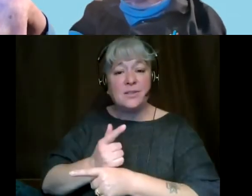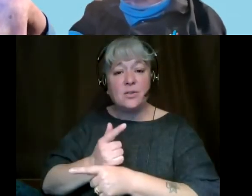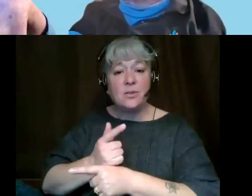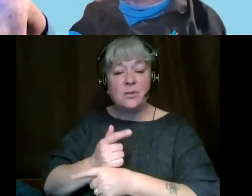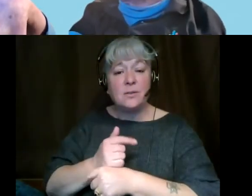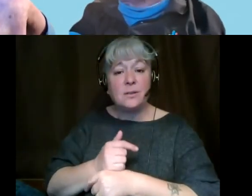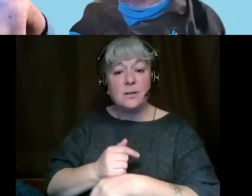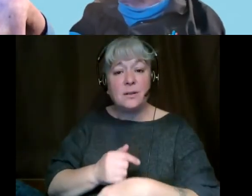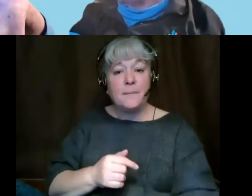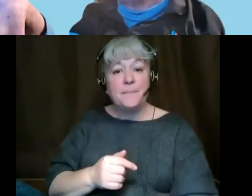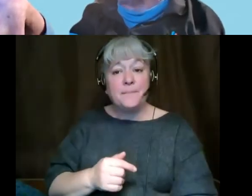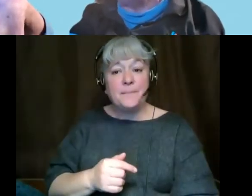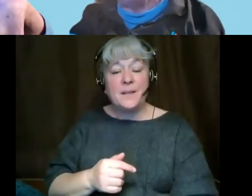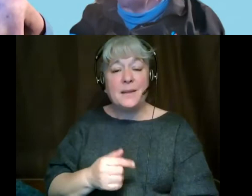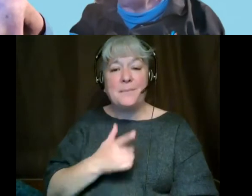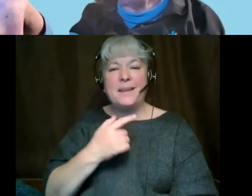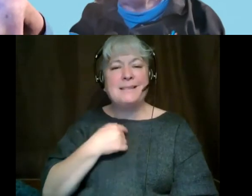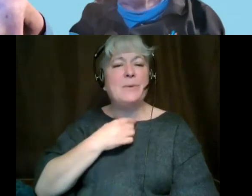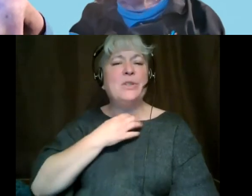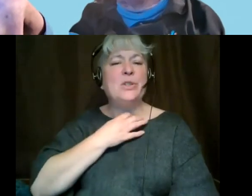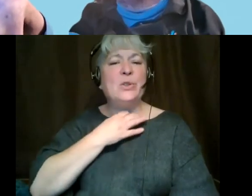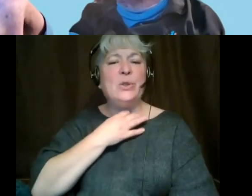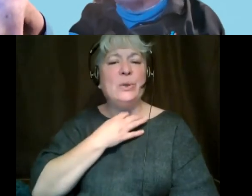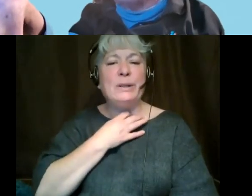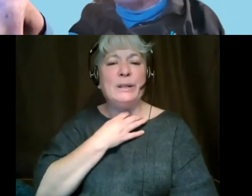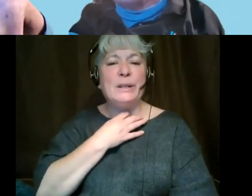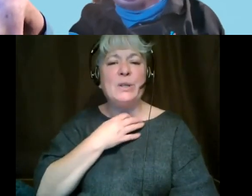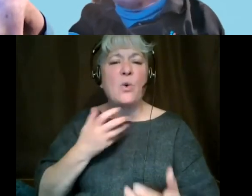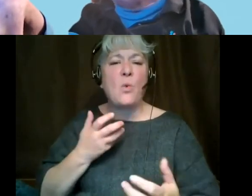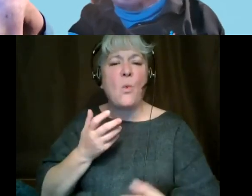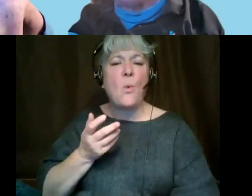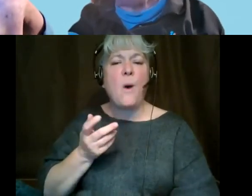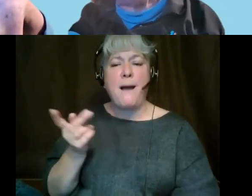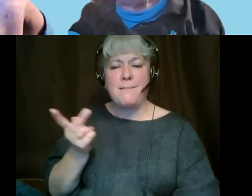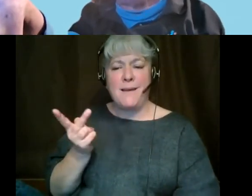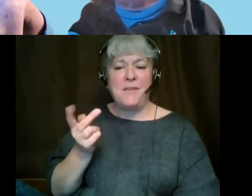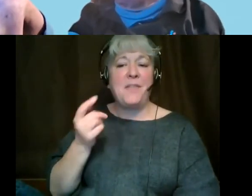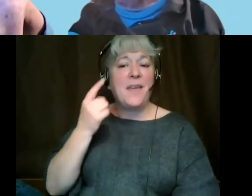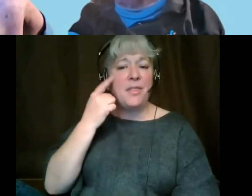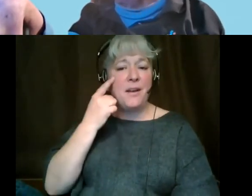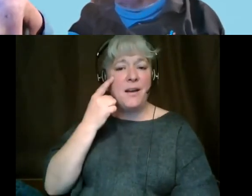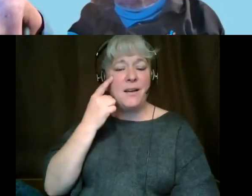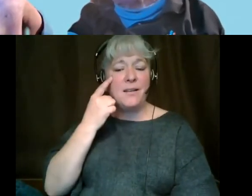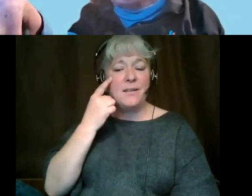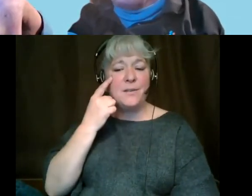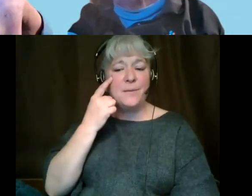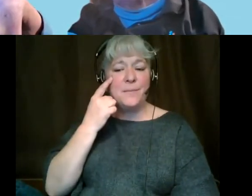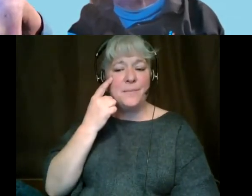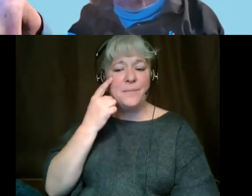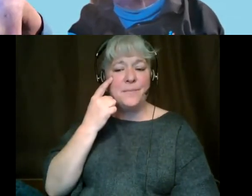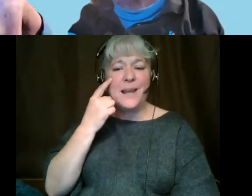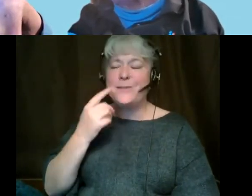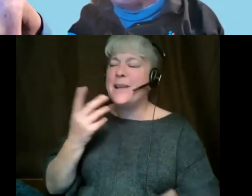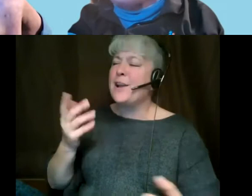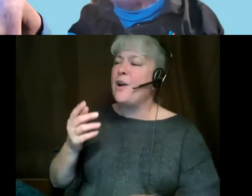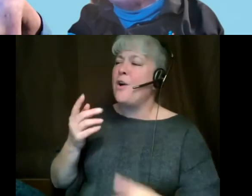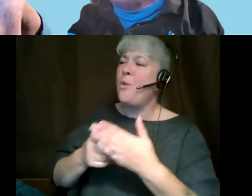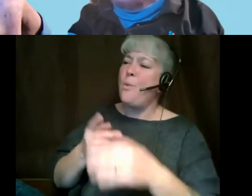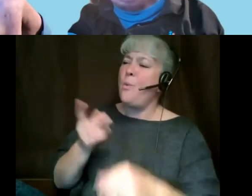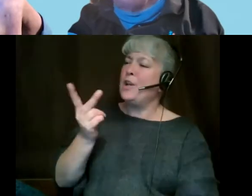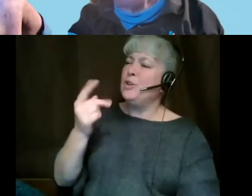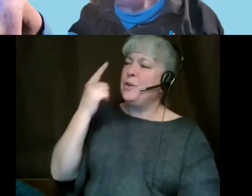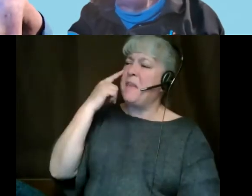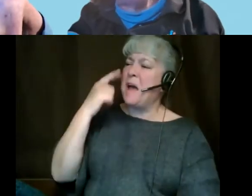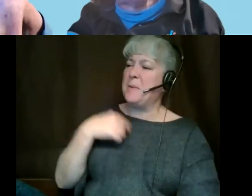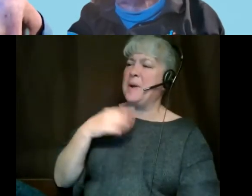was just curious what they thought. And I said, what did you guys think when I